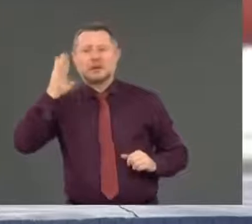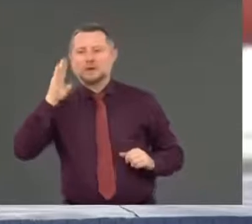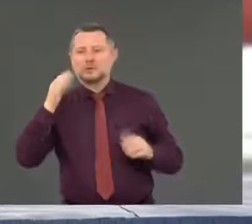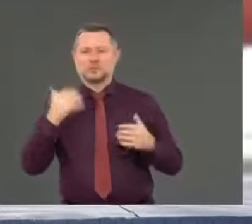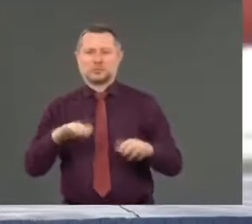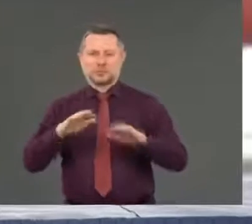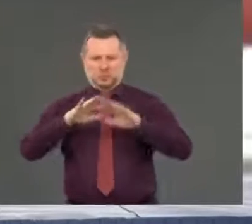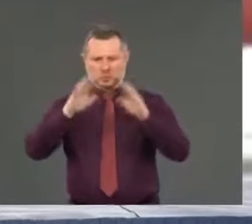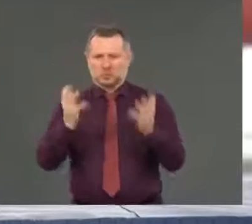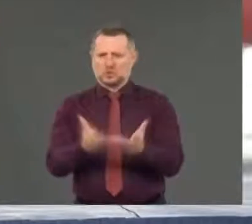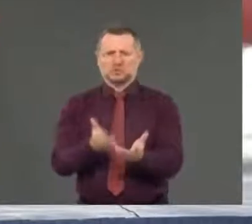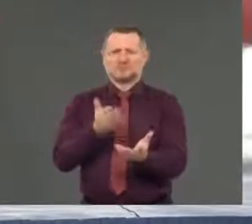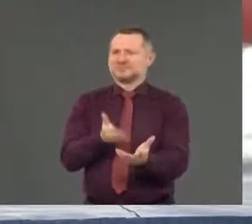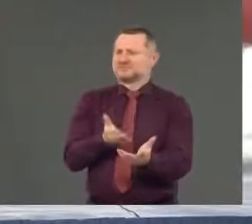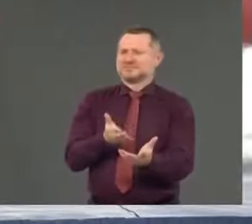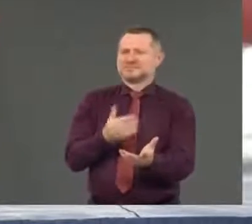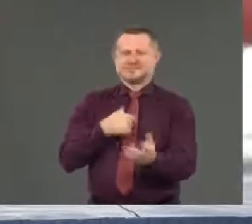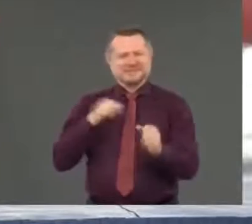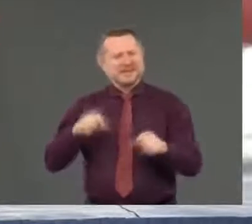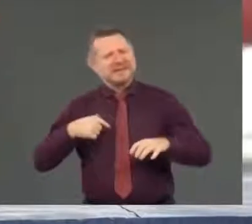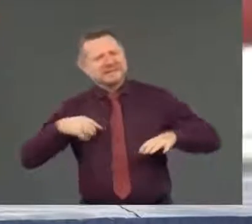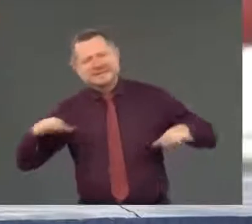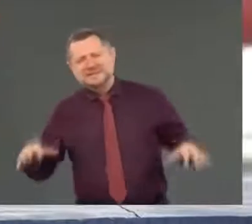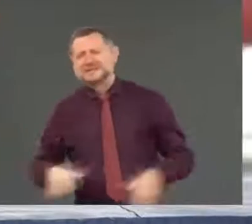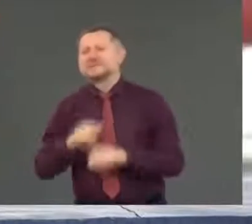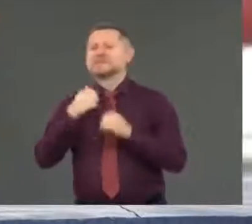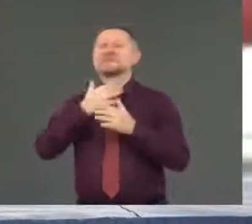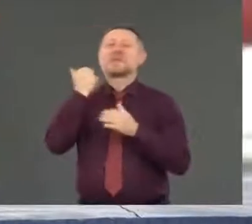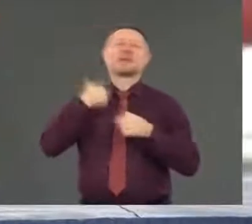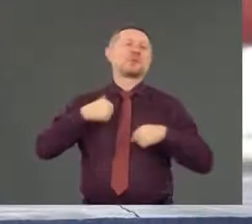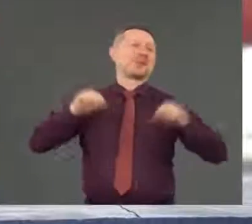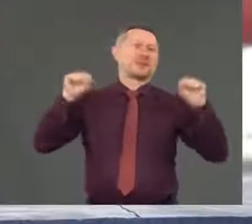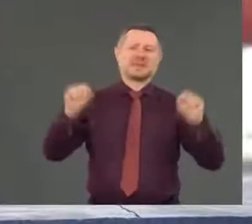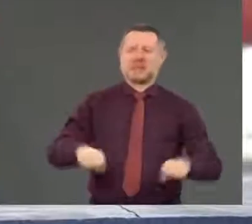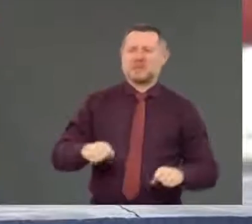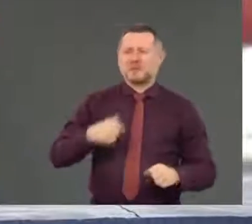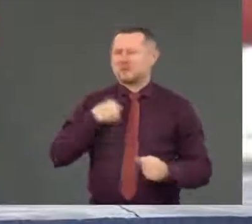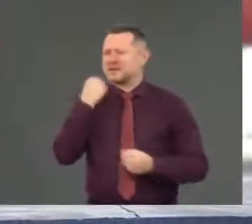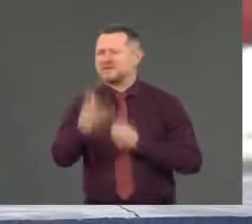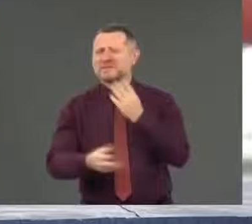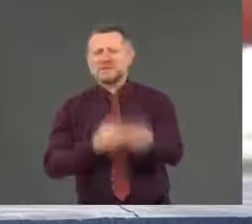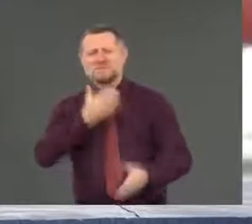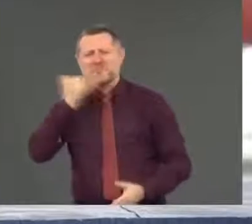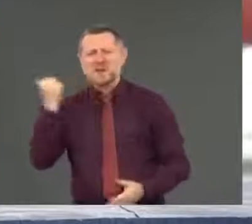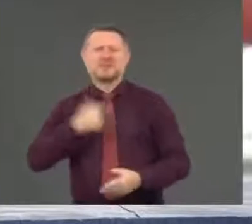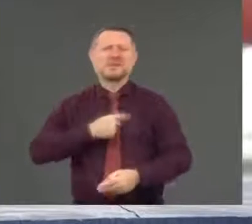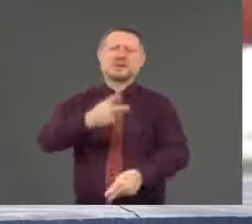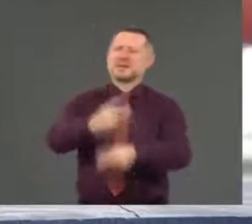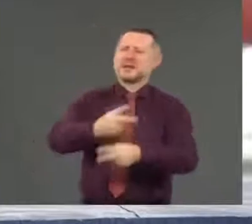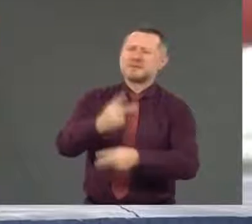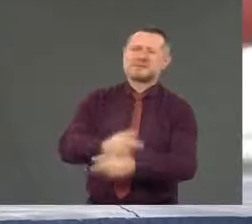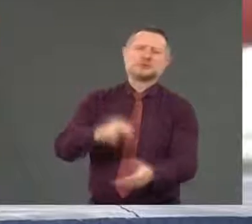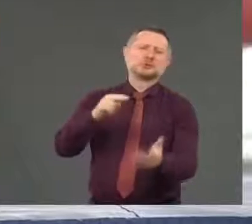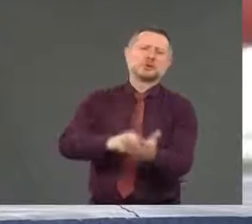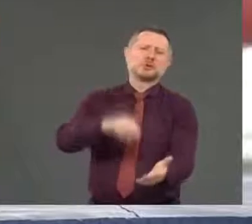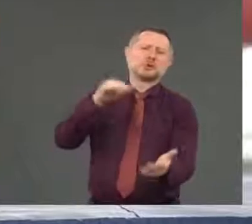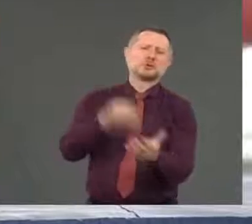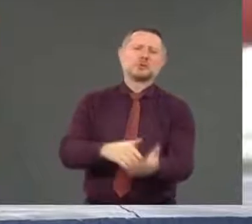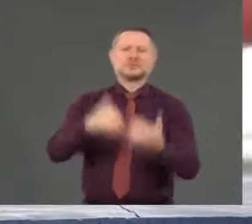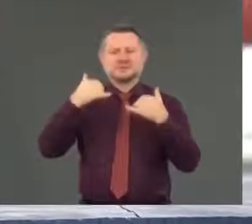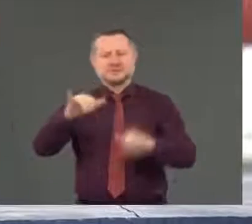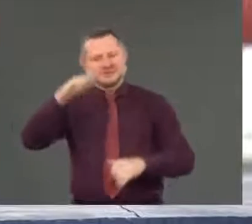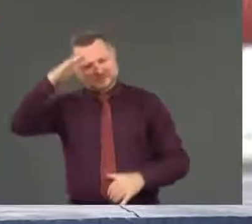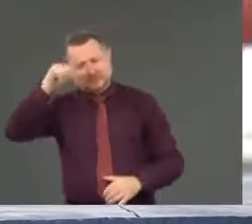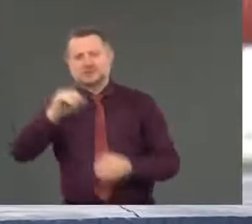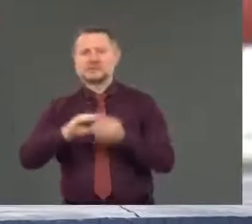this, but we did everything we could. They got the best hospital care, the best nurses, the best doctors, and still we lost 96 people. I want to make